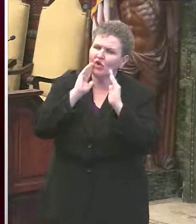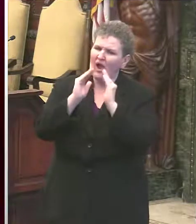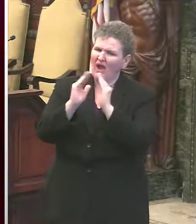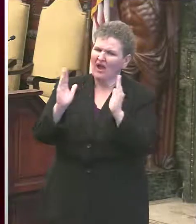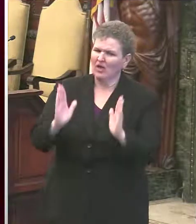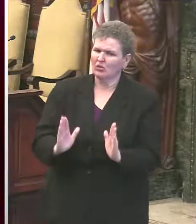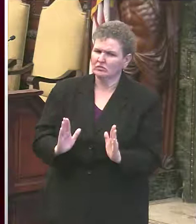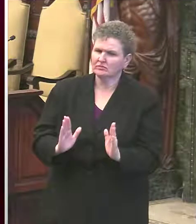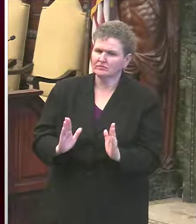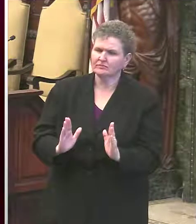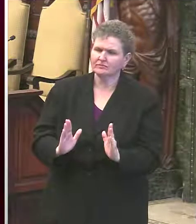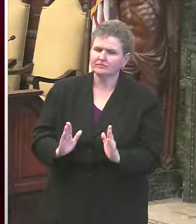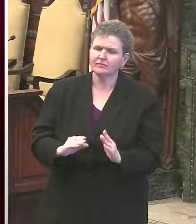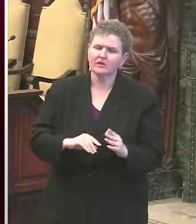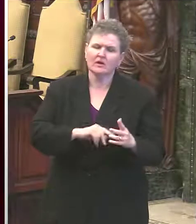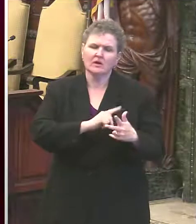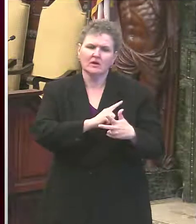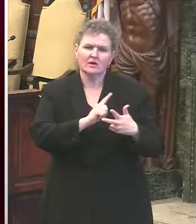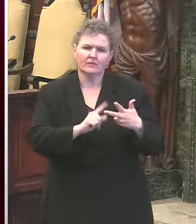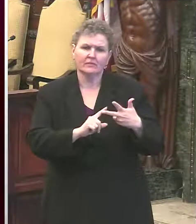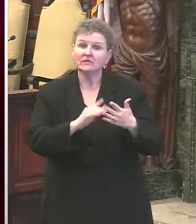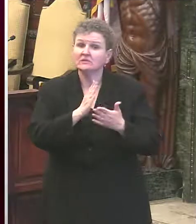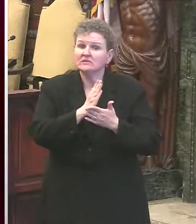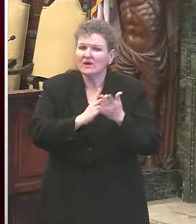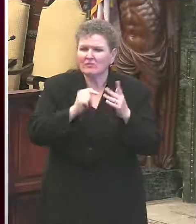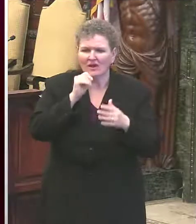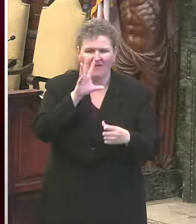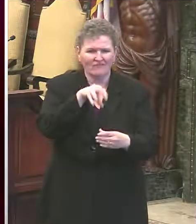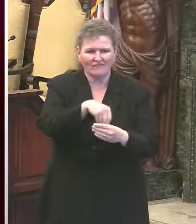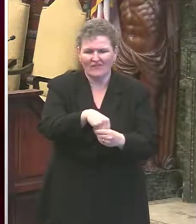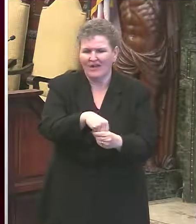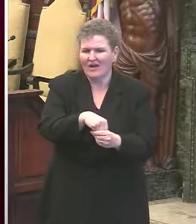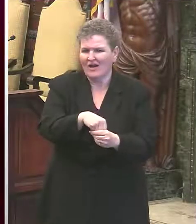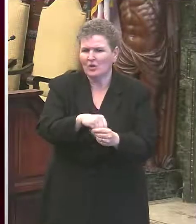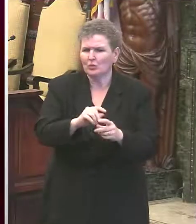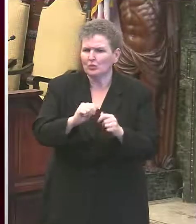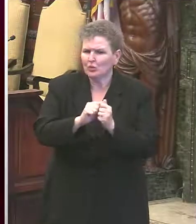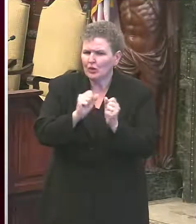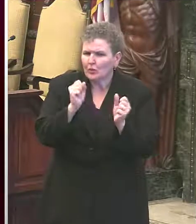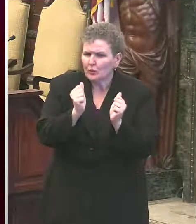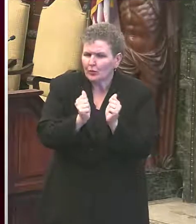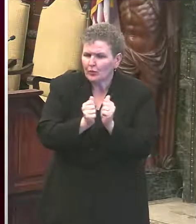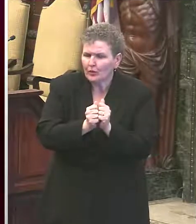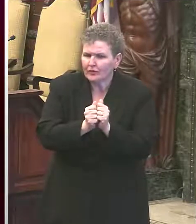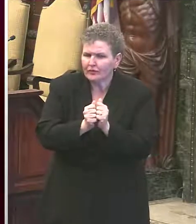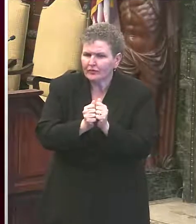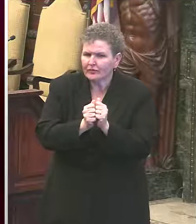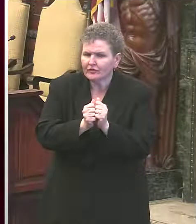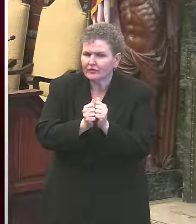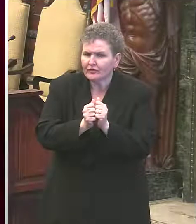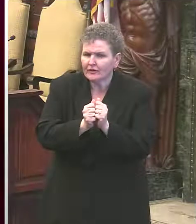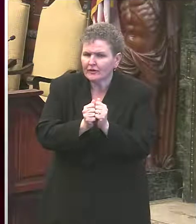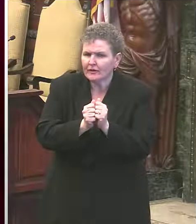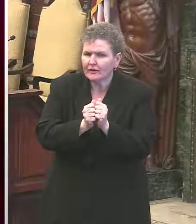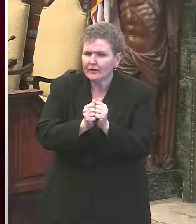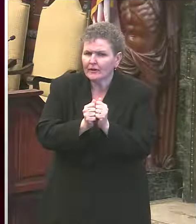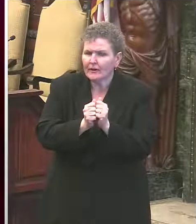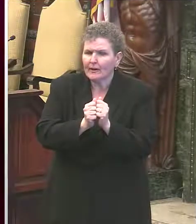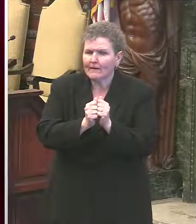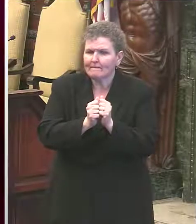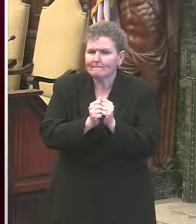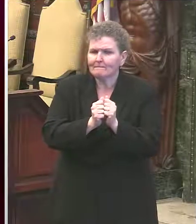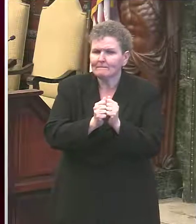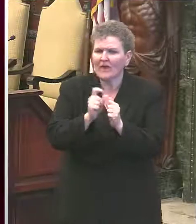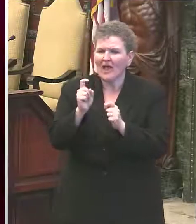isolated homebound people who are not part of that. And we are working with trying to develop mechanisms to do that. That's going to be a longer process. There